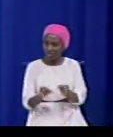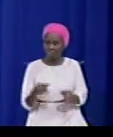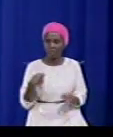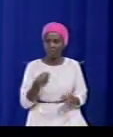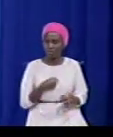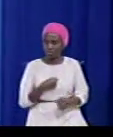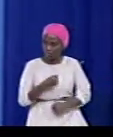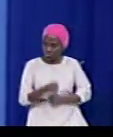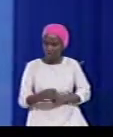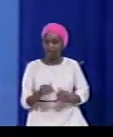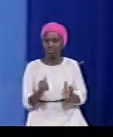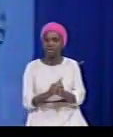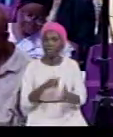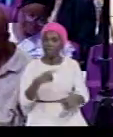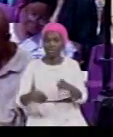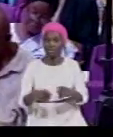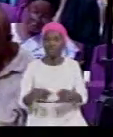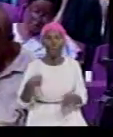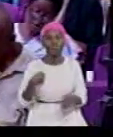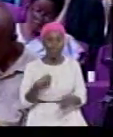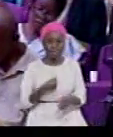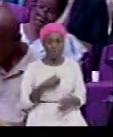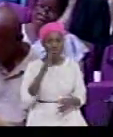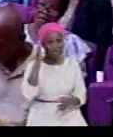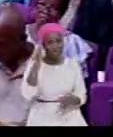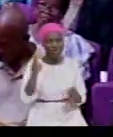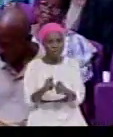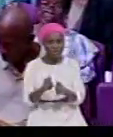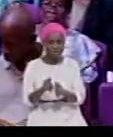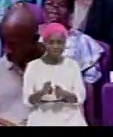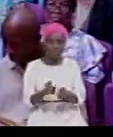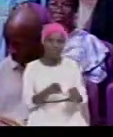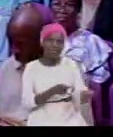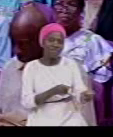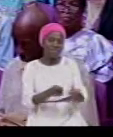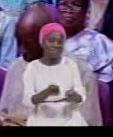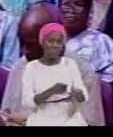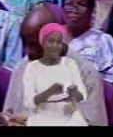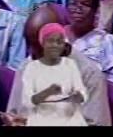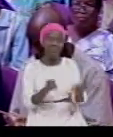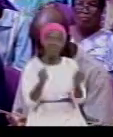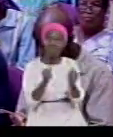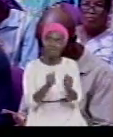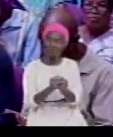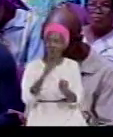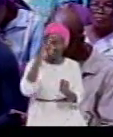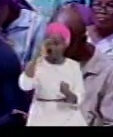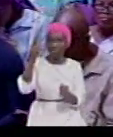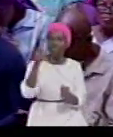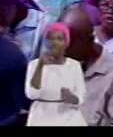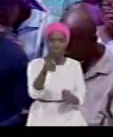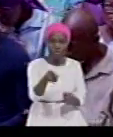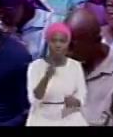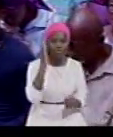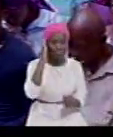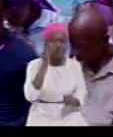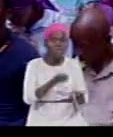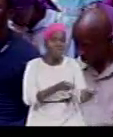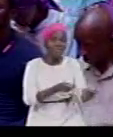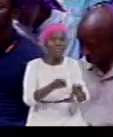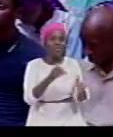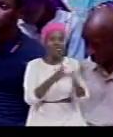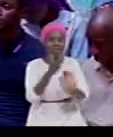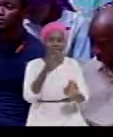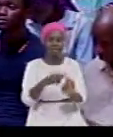that persecution, we shall also reign with him. You will reign in Jesus' name.